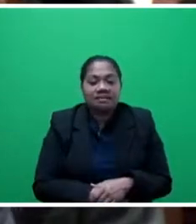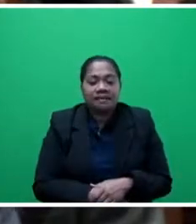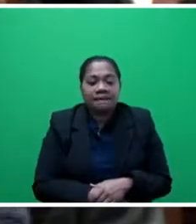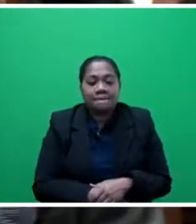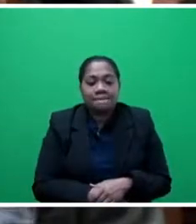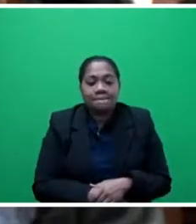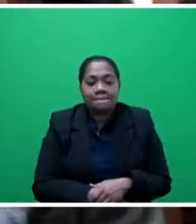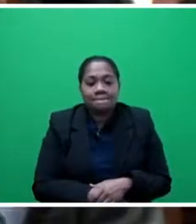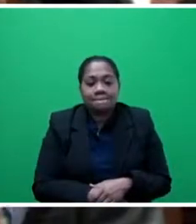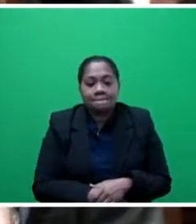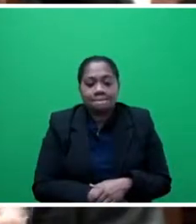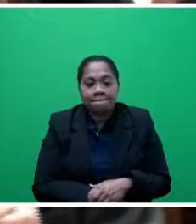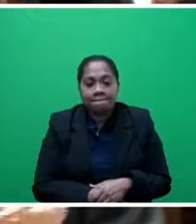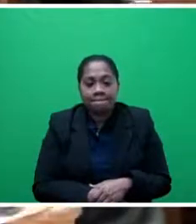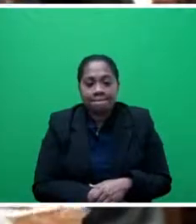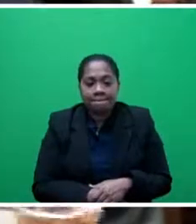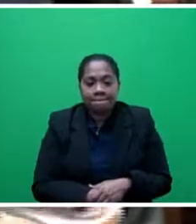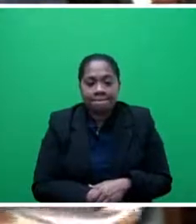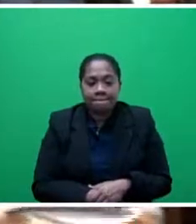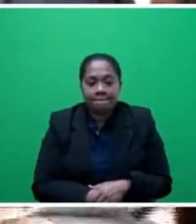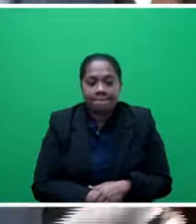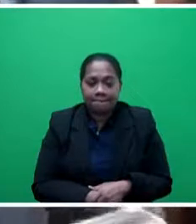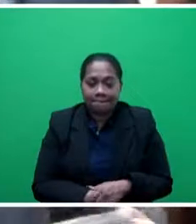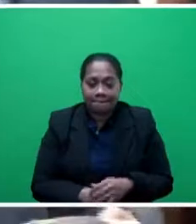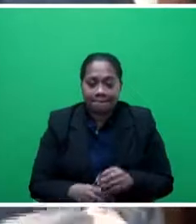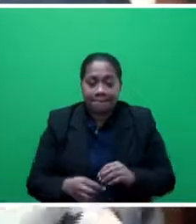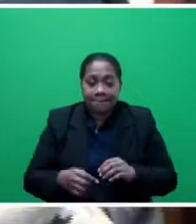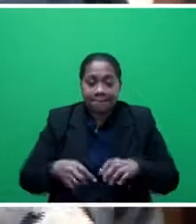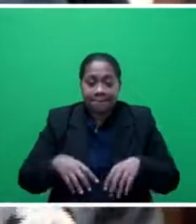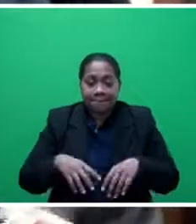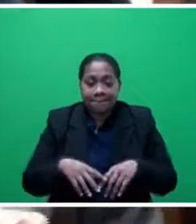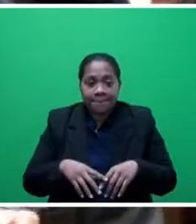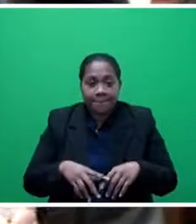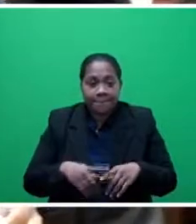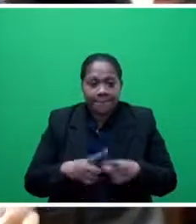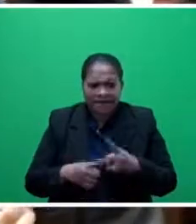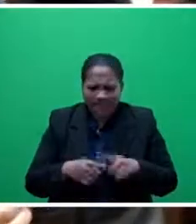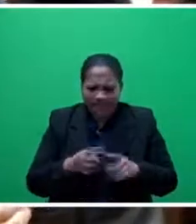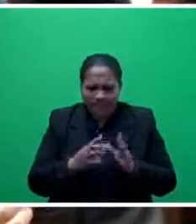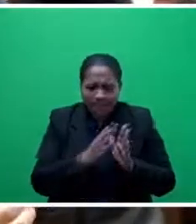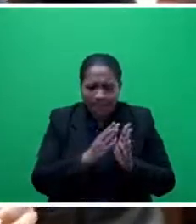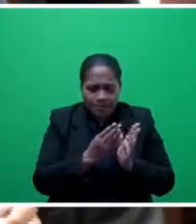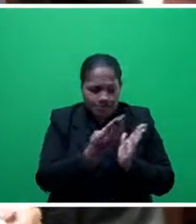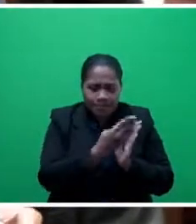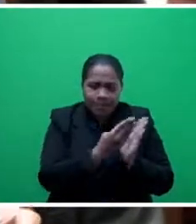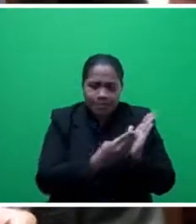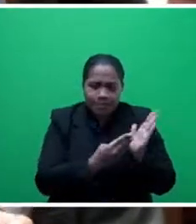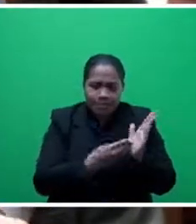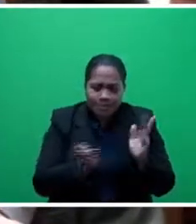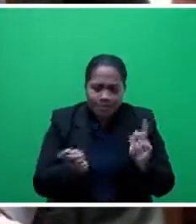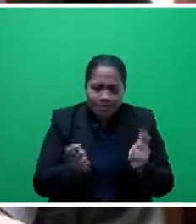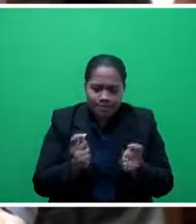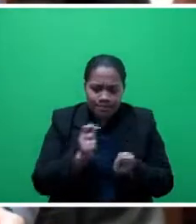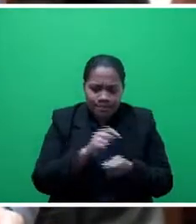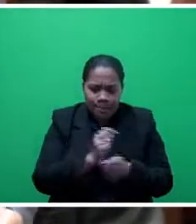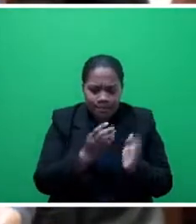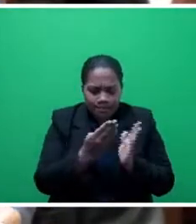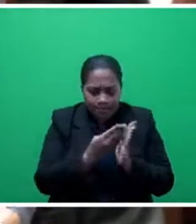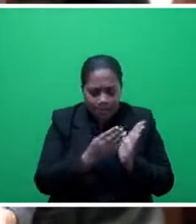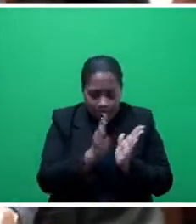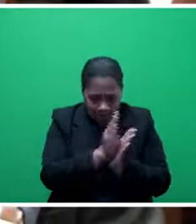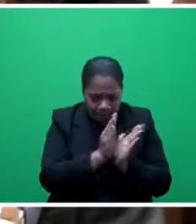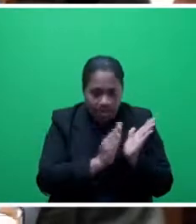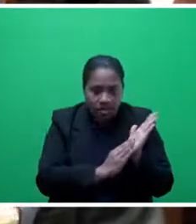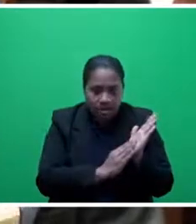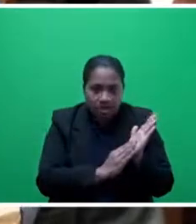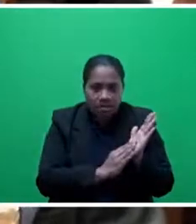is the Excise Budget Amendment Bill. Again, Mr. Speaker, sir, it provides for the levying and collecting of excise duty on goods manufactured in